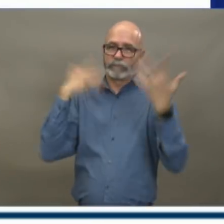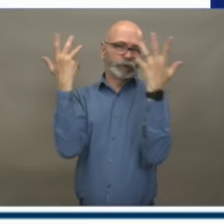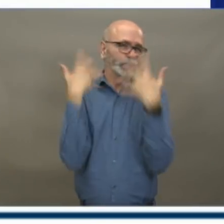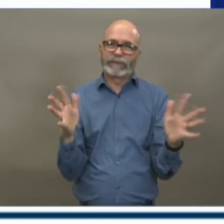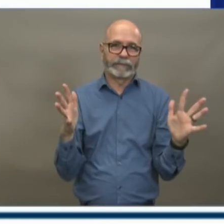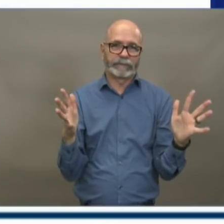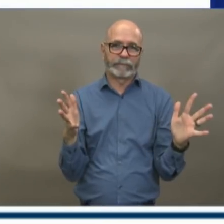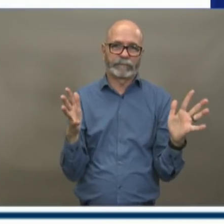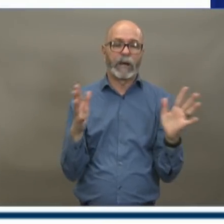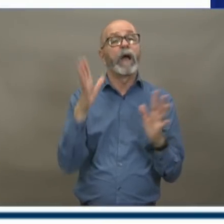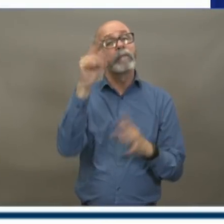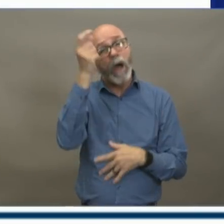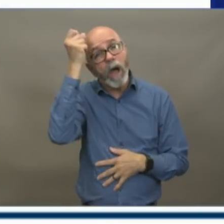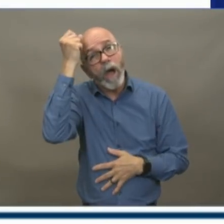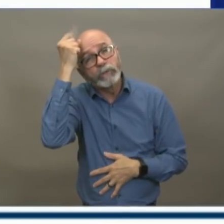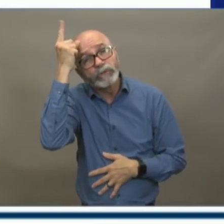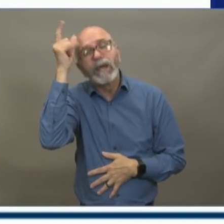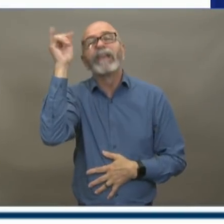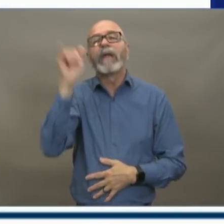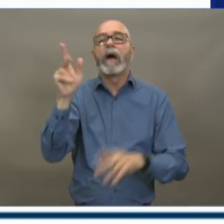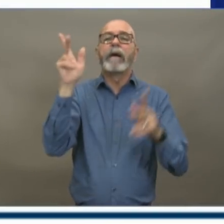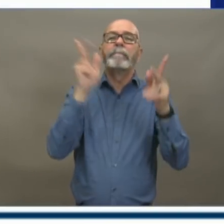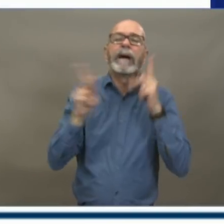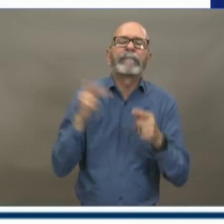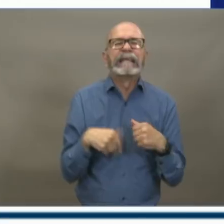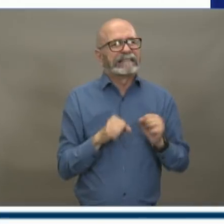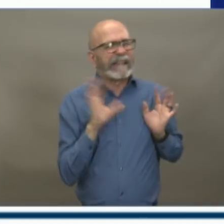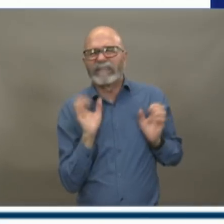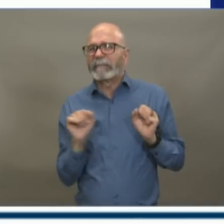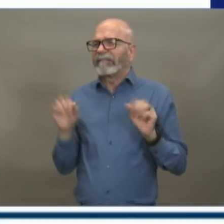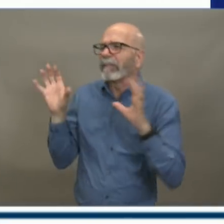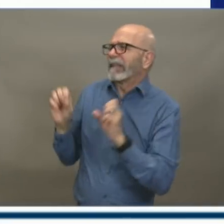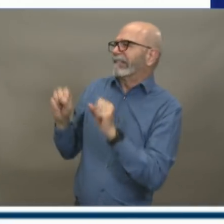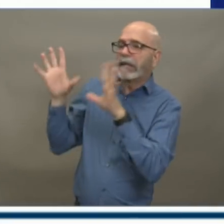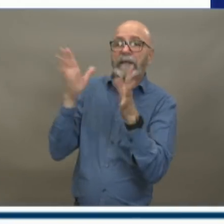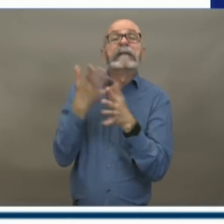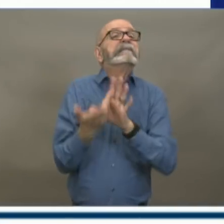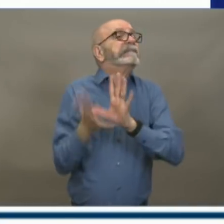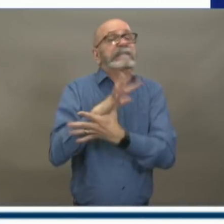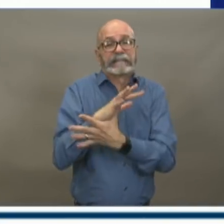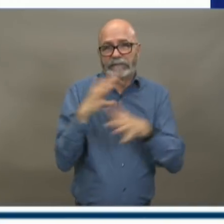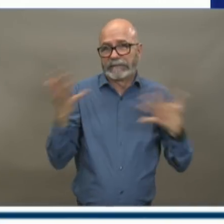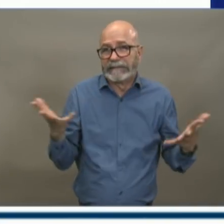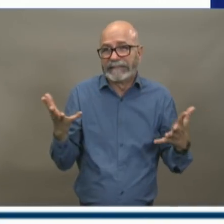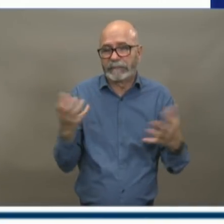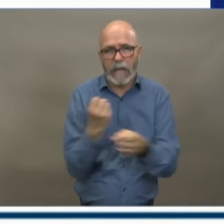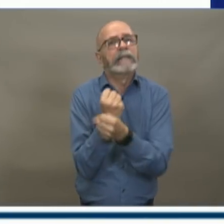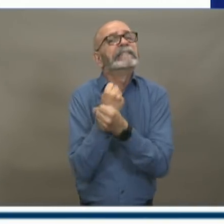hard, but we are putting your safety first. Thank you for your patience.